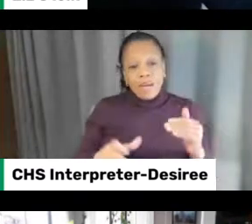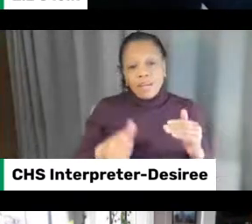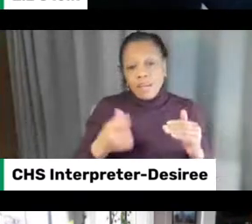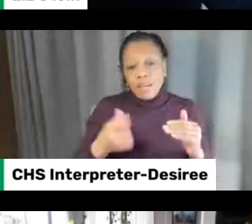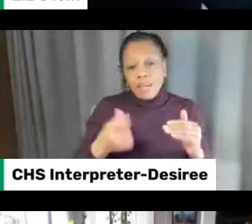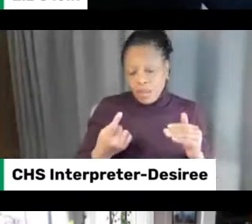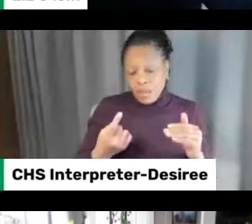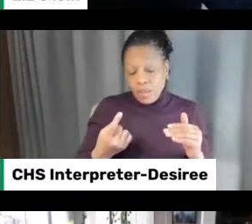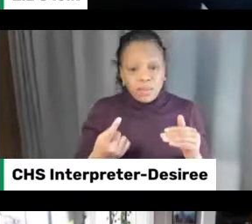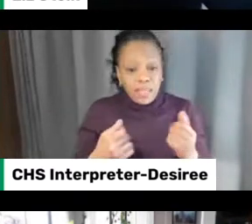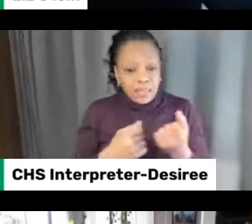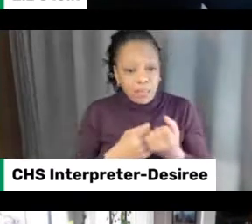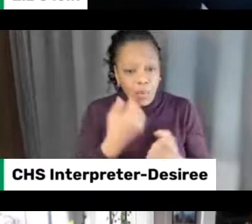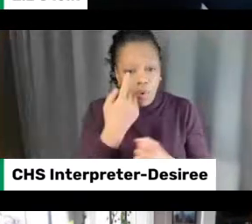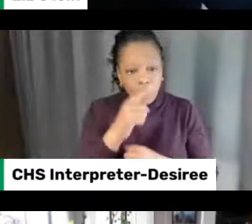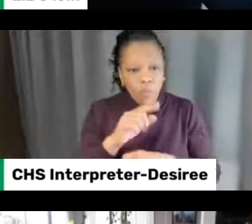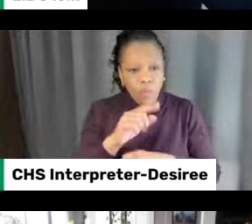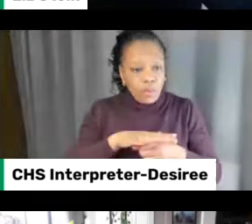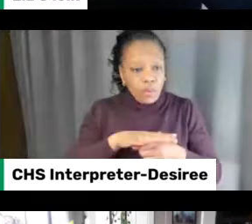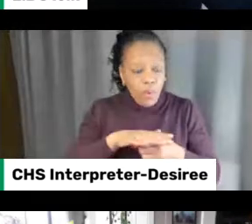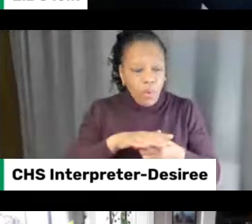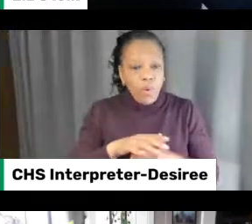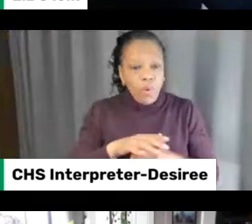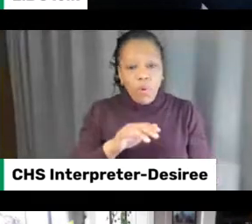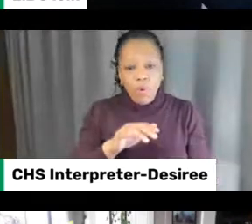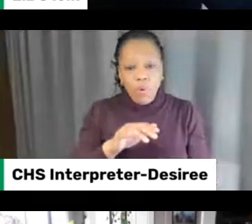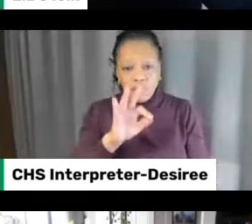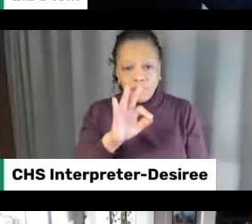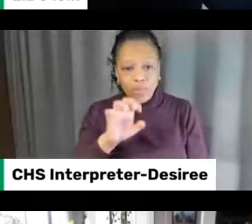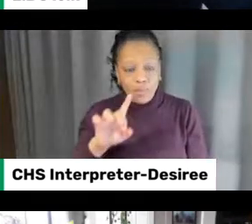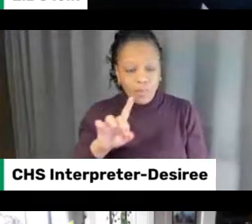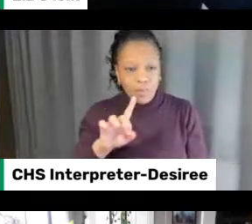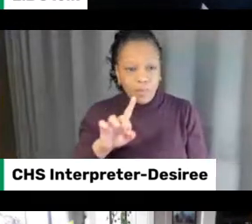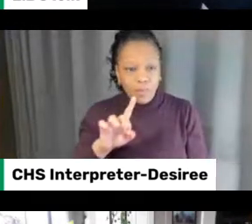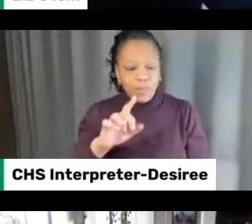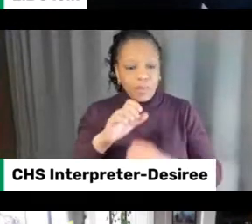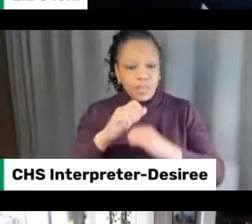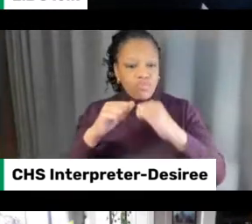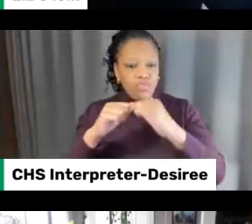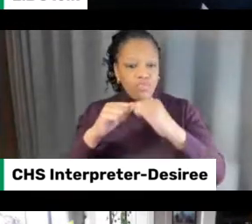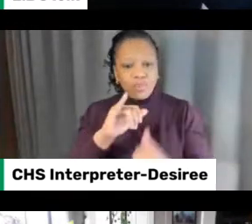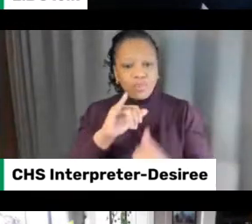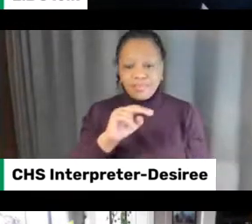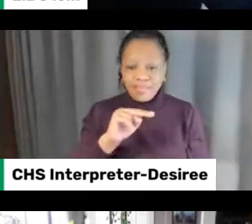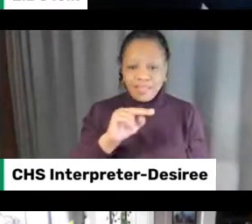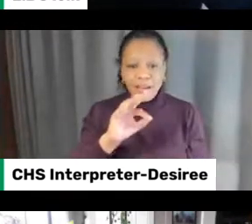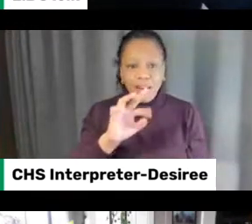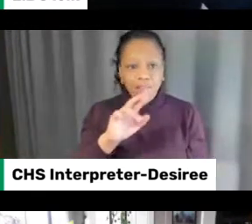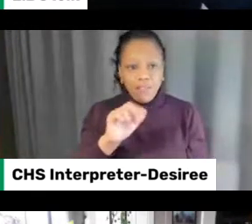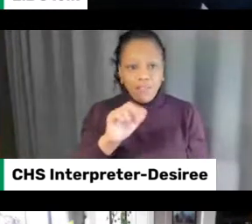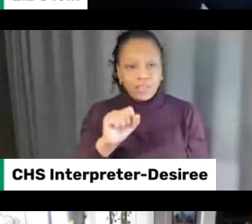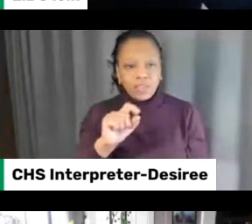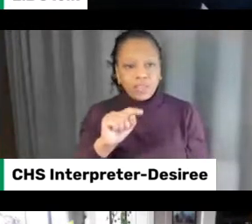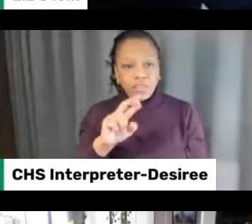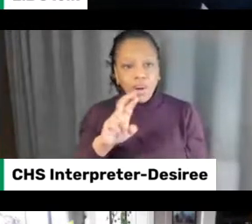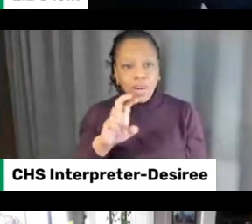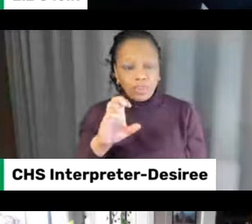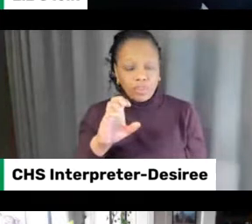is support for the local food infrastructure. So in the last Farm Bill, for the first time, it